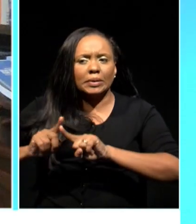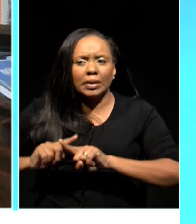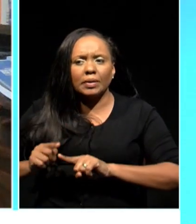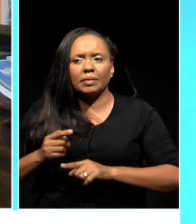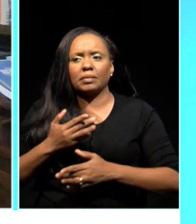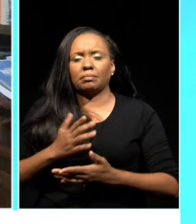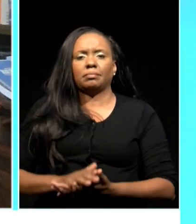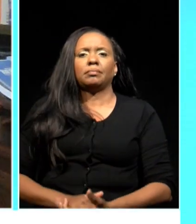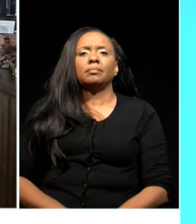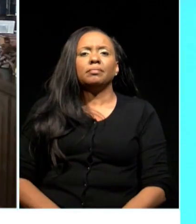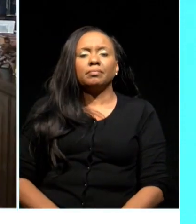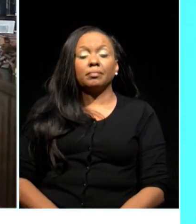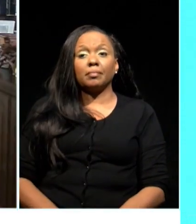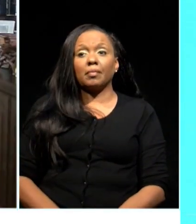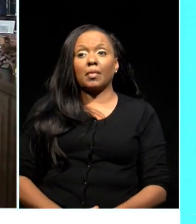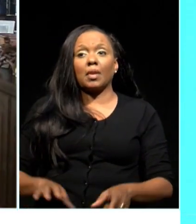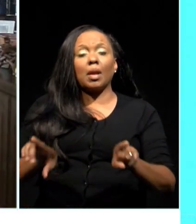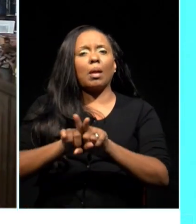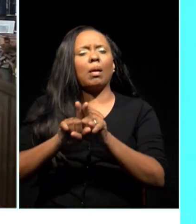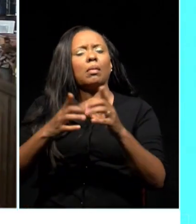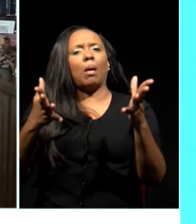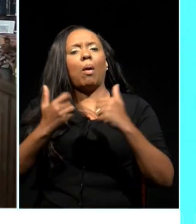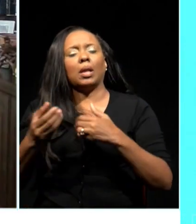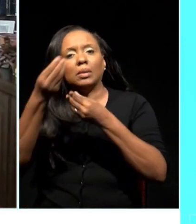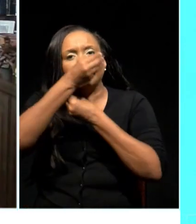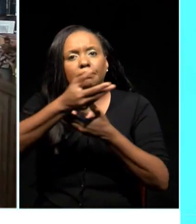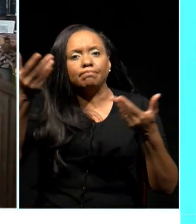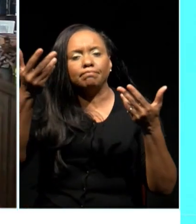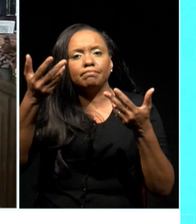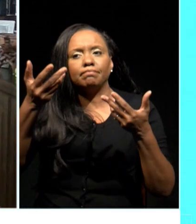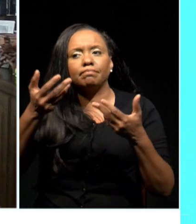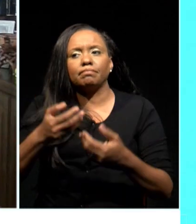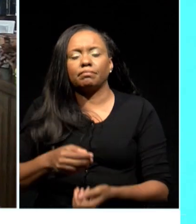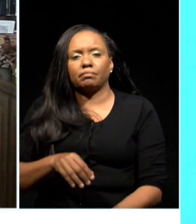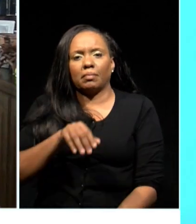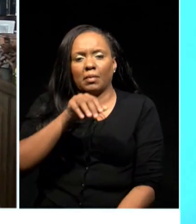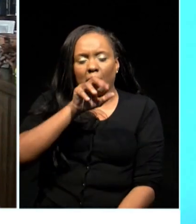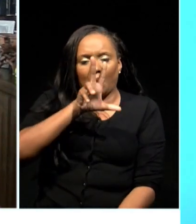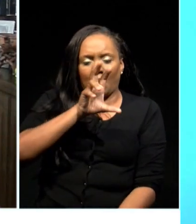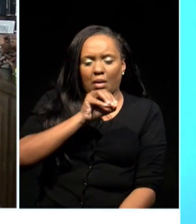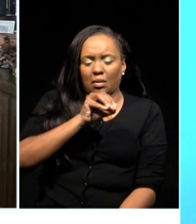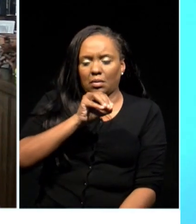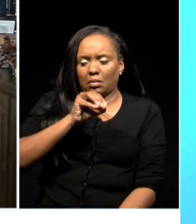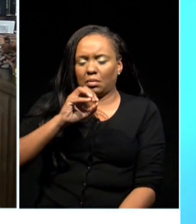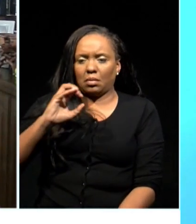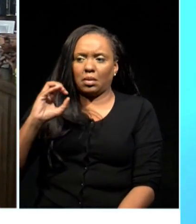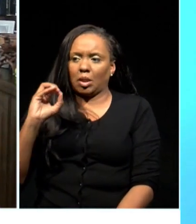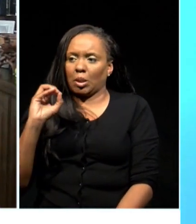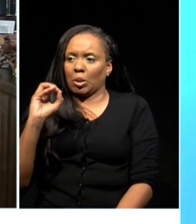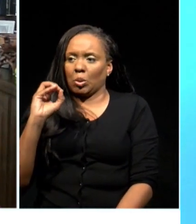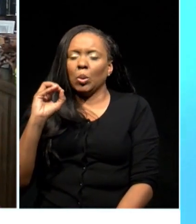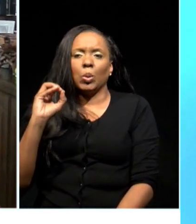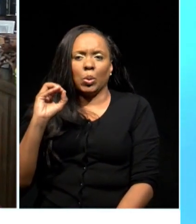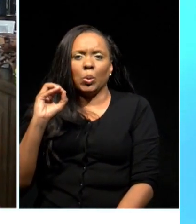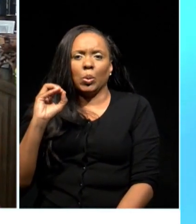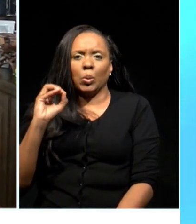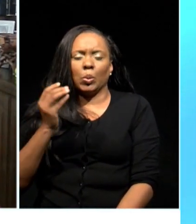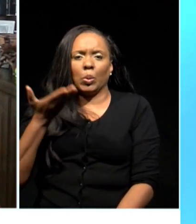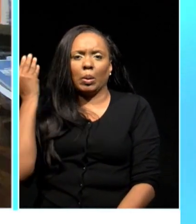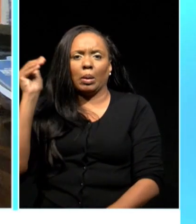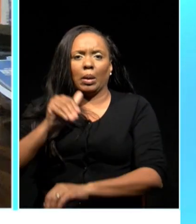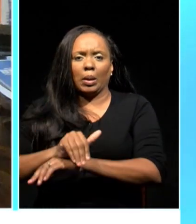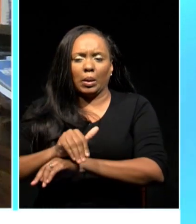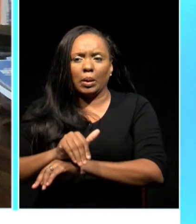the government. But I also want to say that the 30-0 results that we saw last